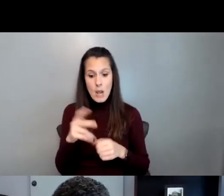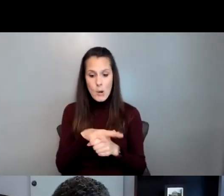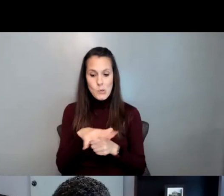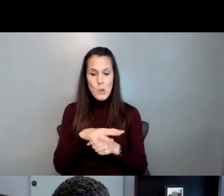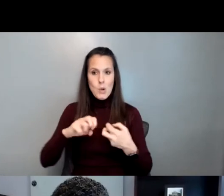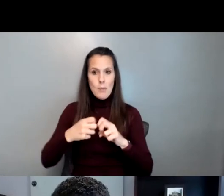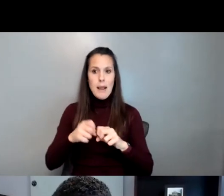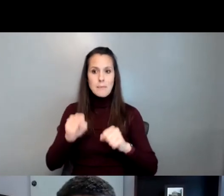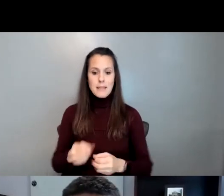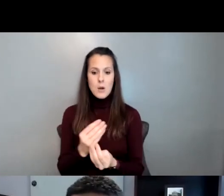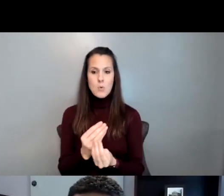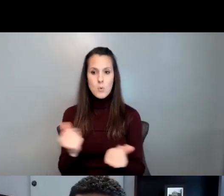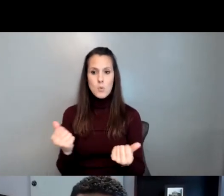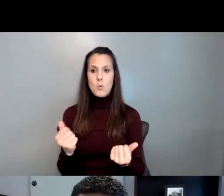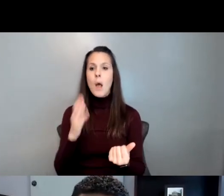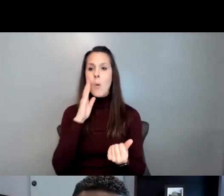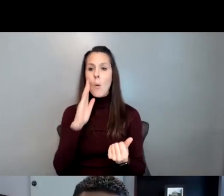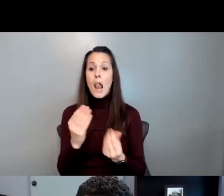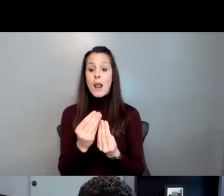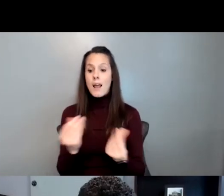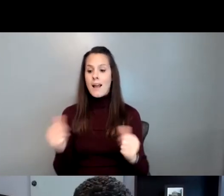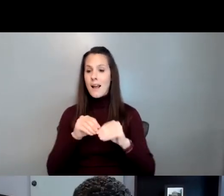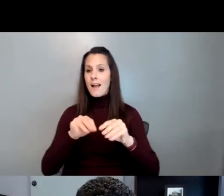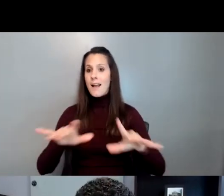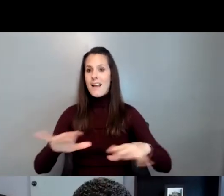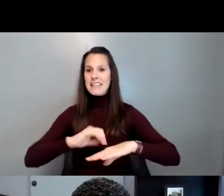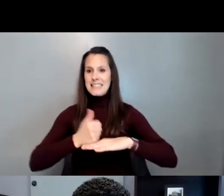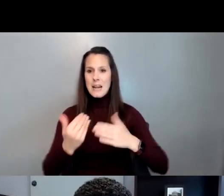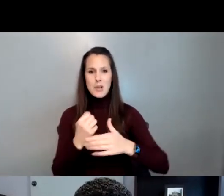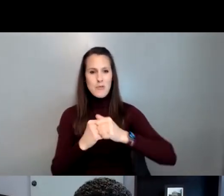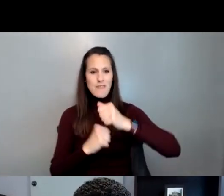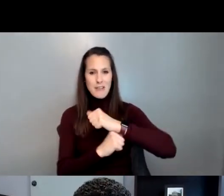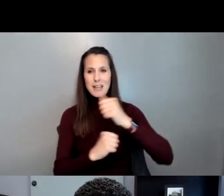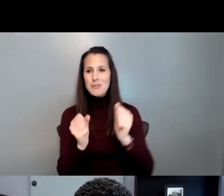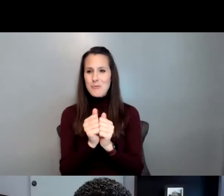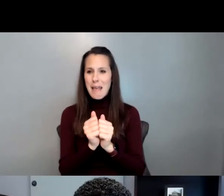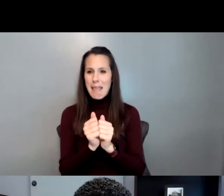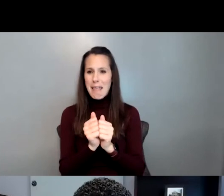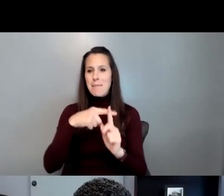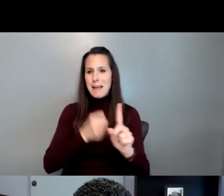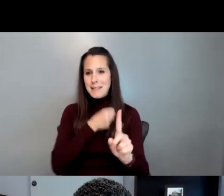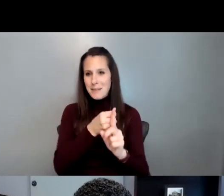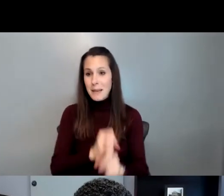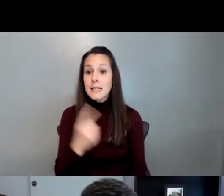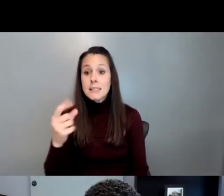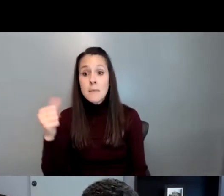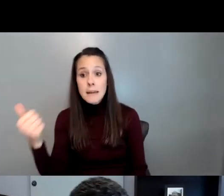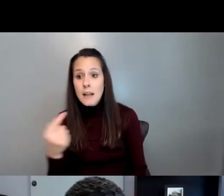will slowly start to then grow the foundation about the impact that we can make. So someone else said